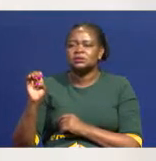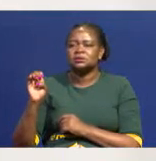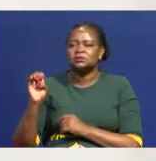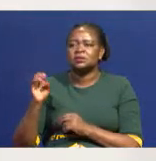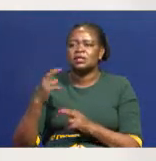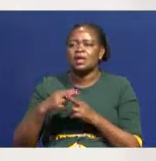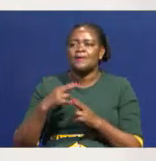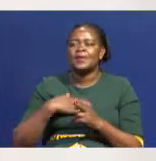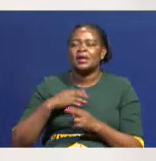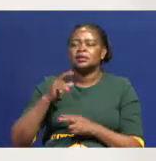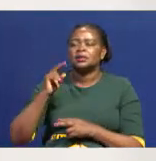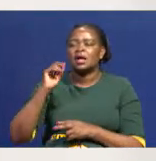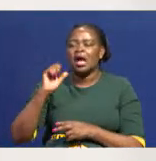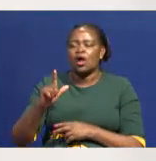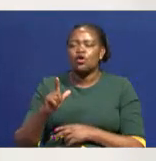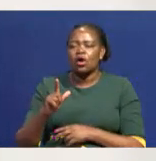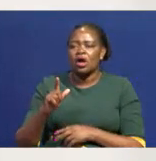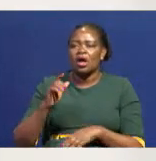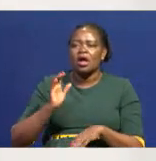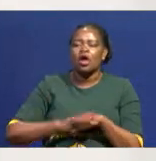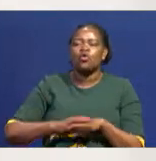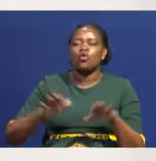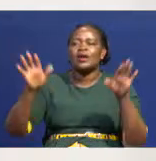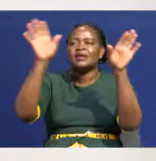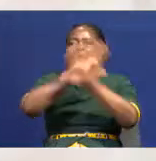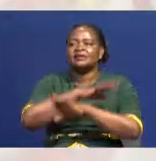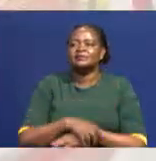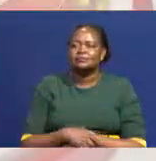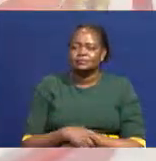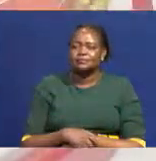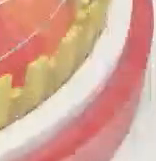kbc.co.ke. My name is Werimu Jenga. Have a good night.